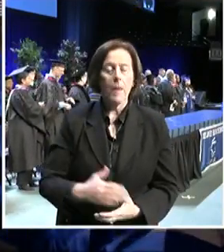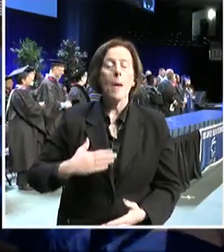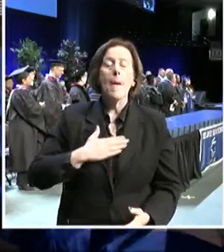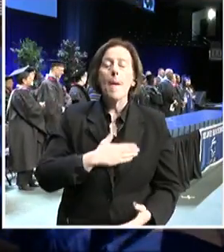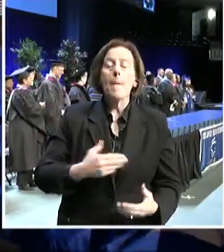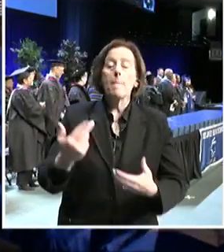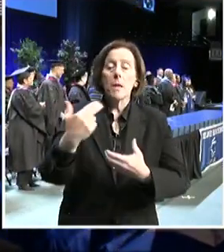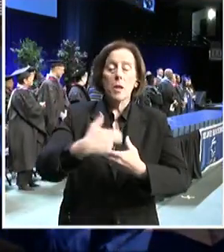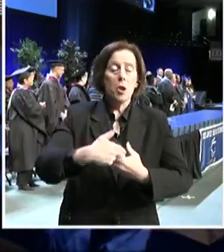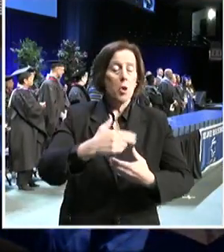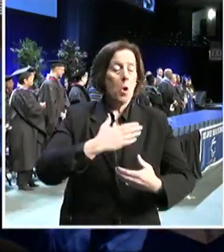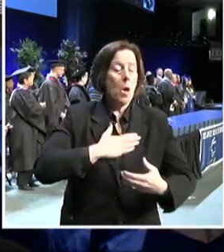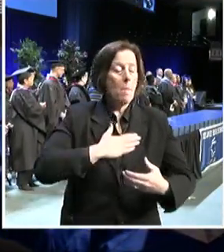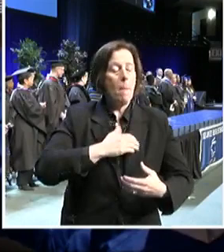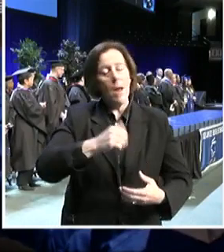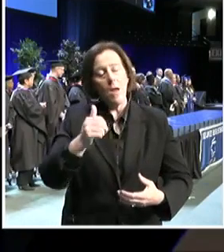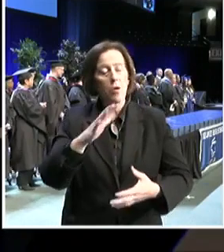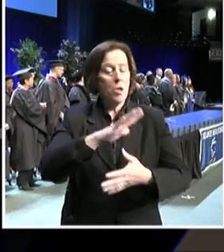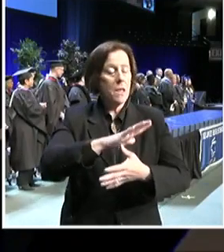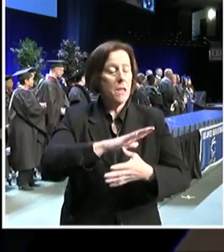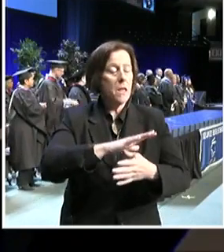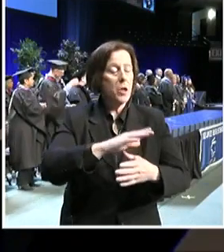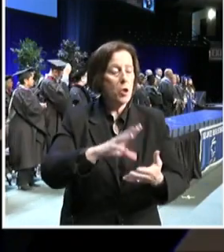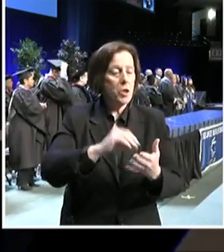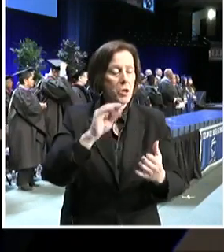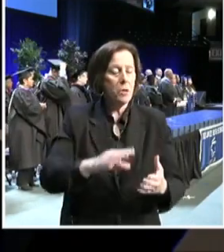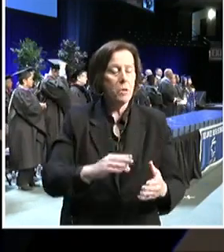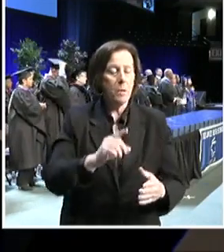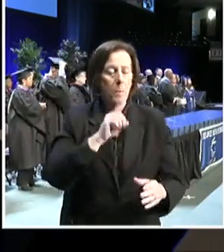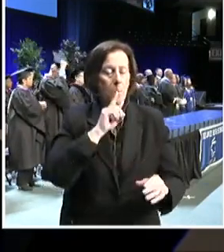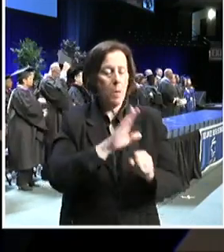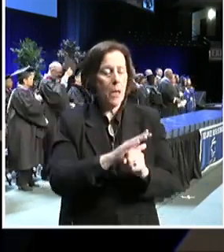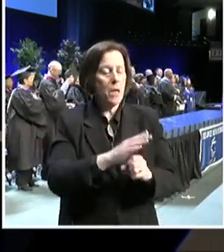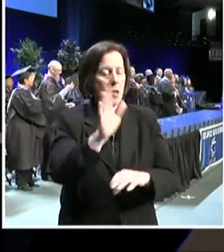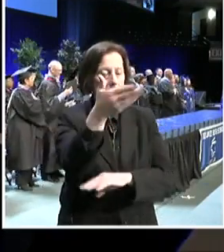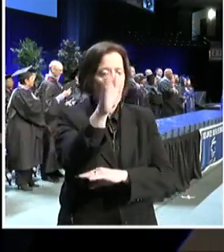Please join my fellow seniors as we say the pledge to the flags.